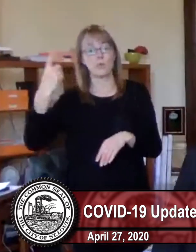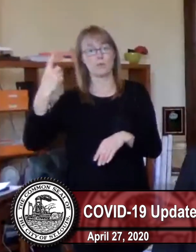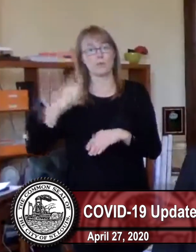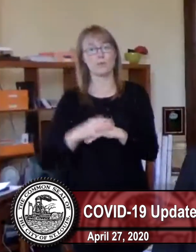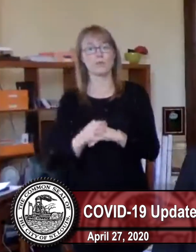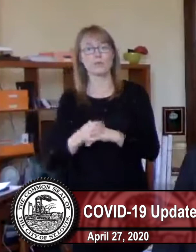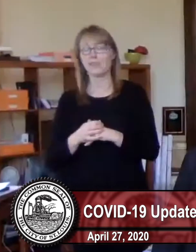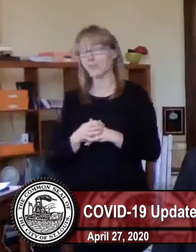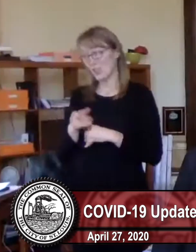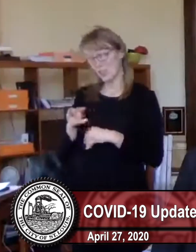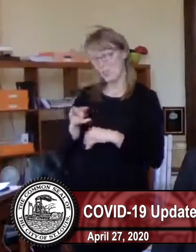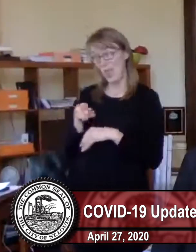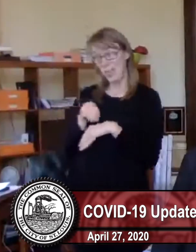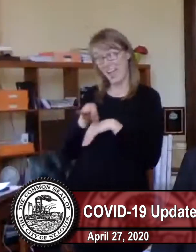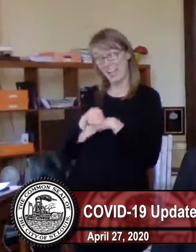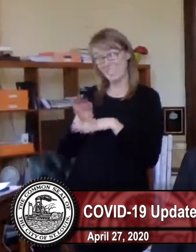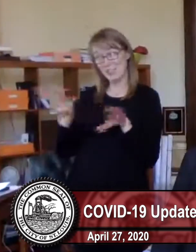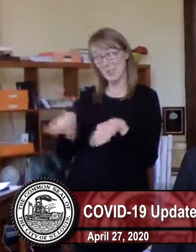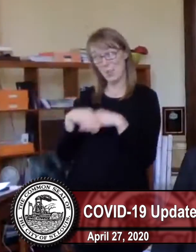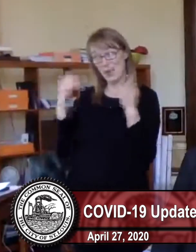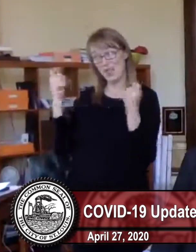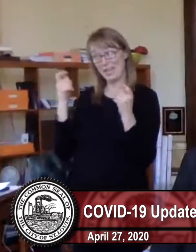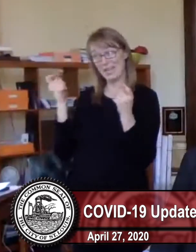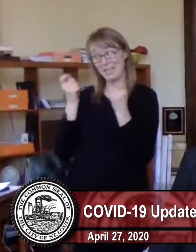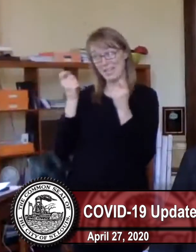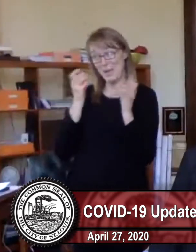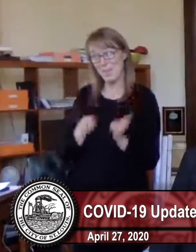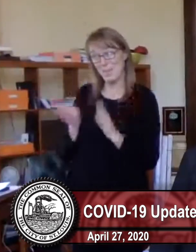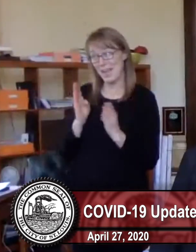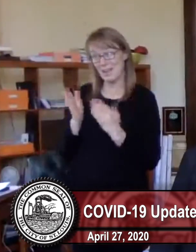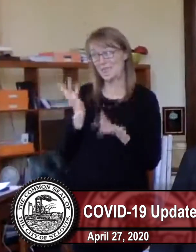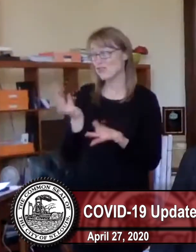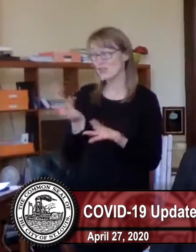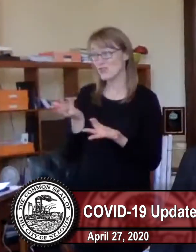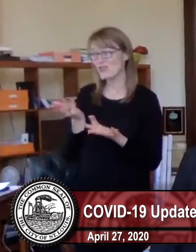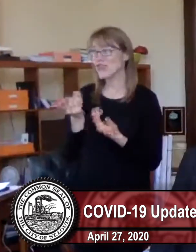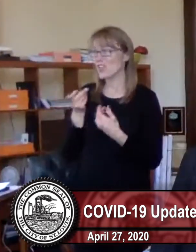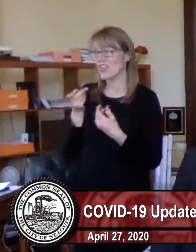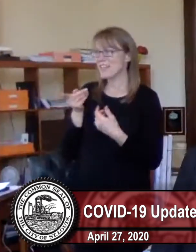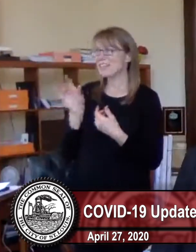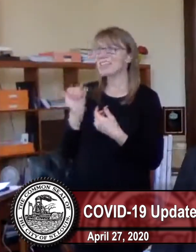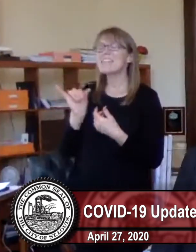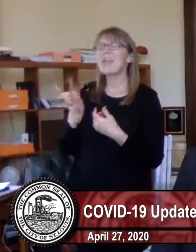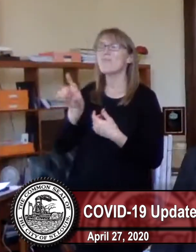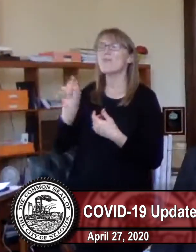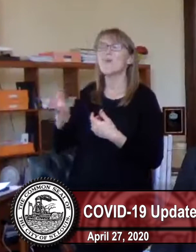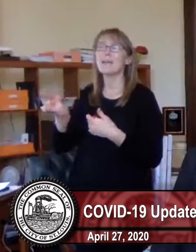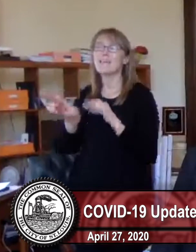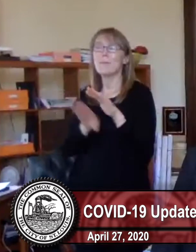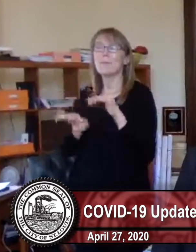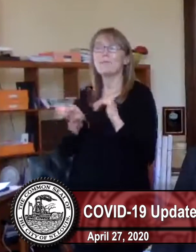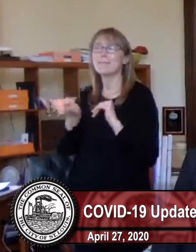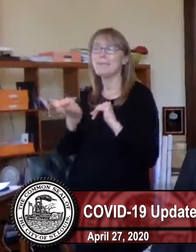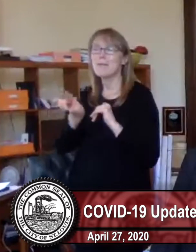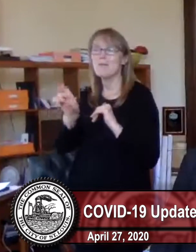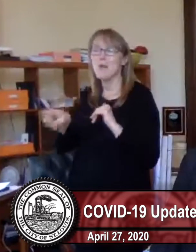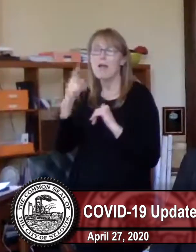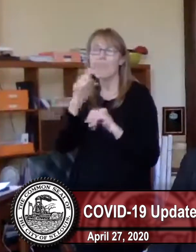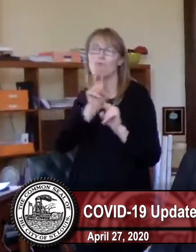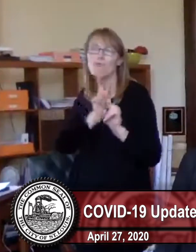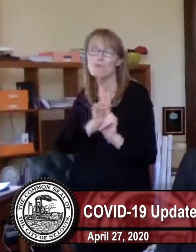planner about weddings, similar question, but this time for funerals. The Mm-hmm. same rules essentially apply, more or